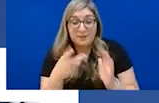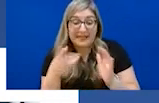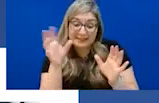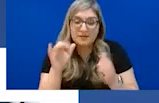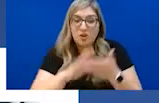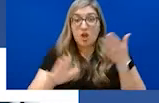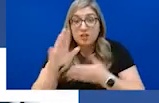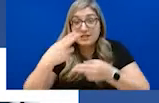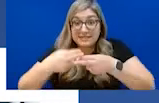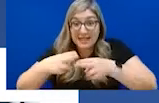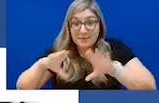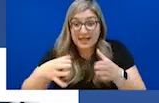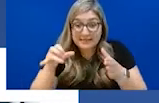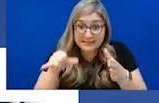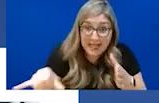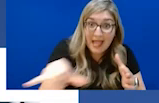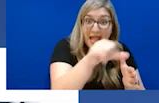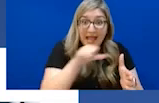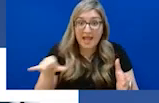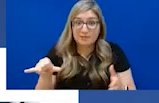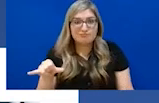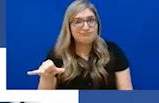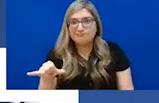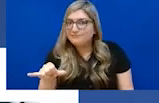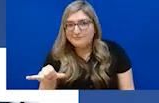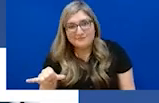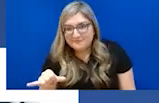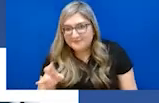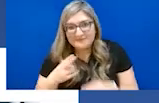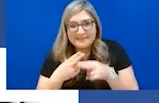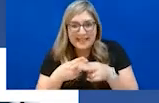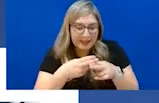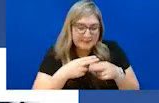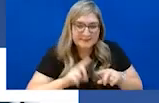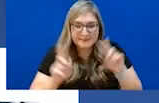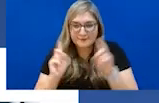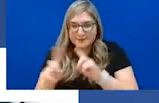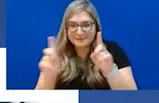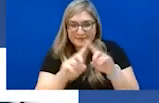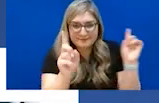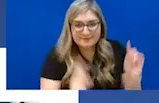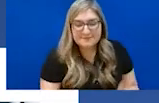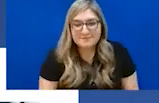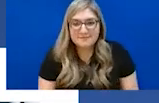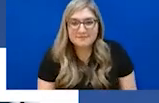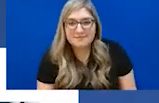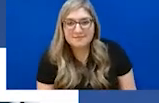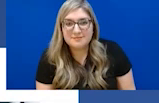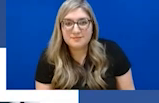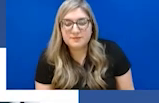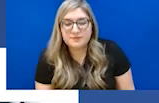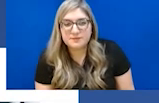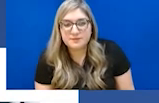CID numbering came up, and those are courses that community college representatives